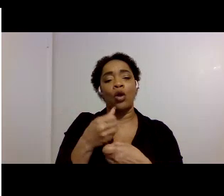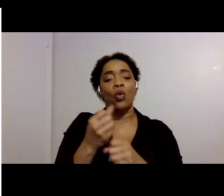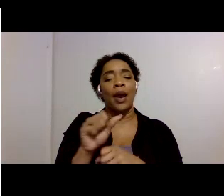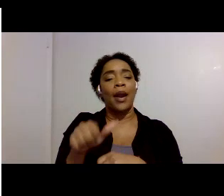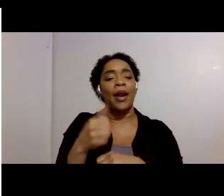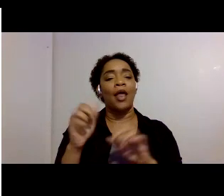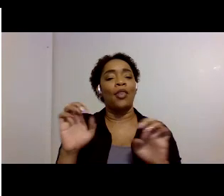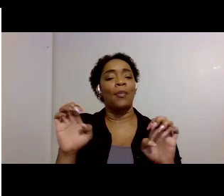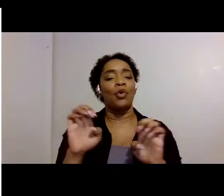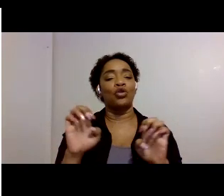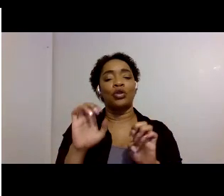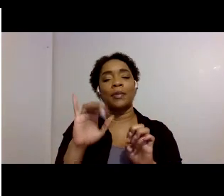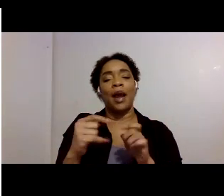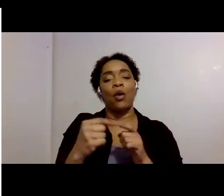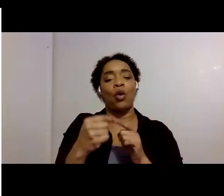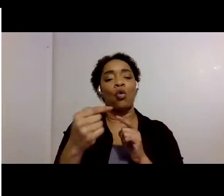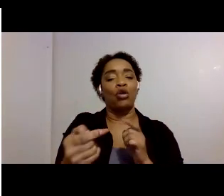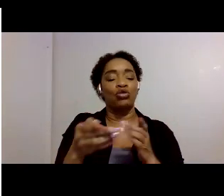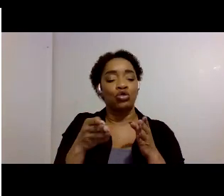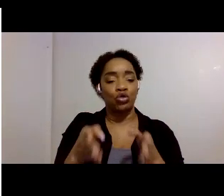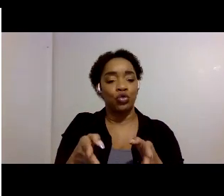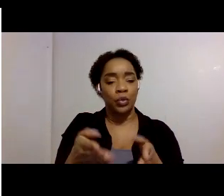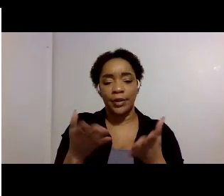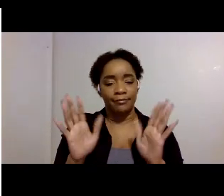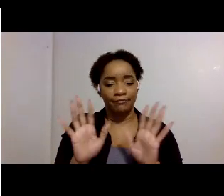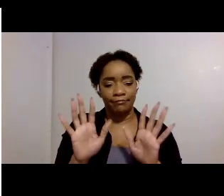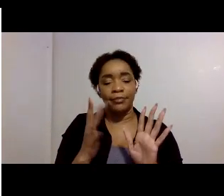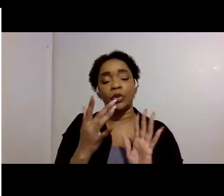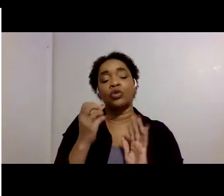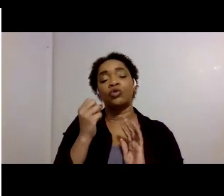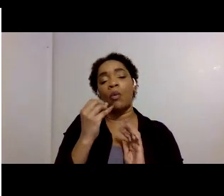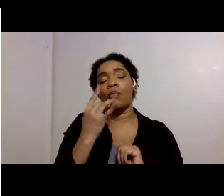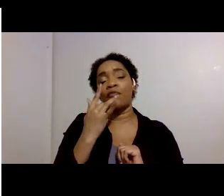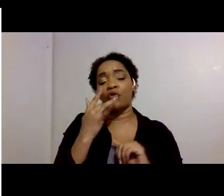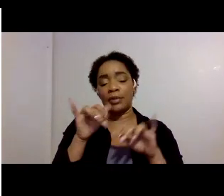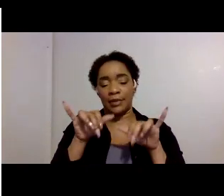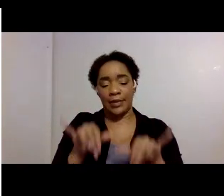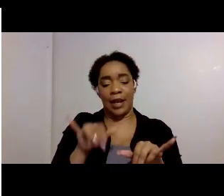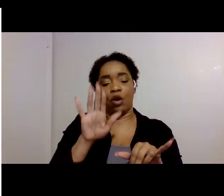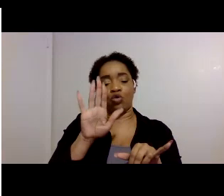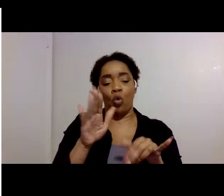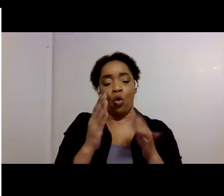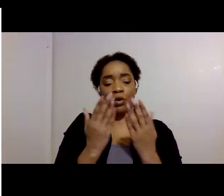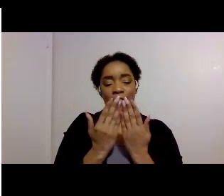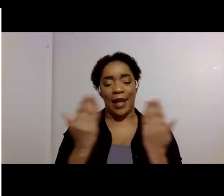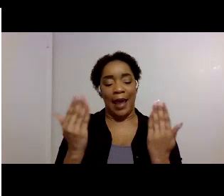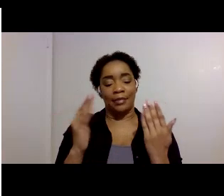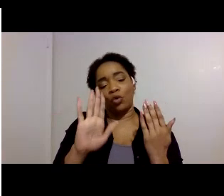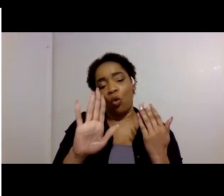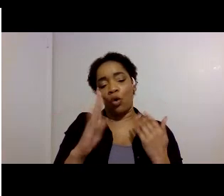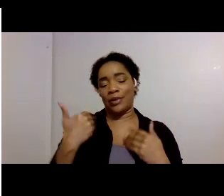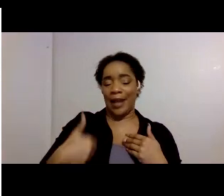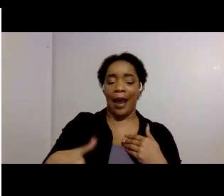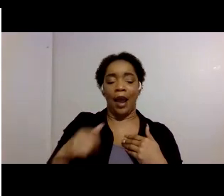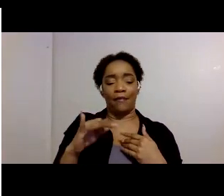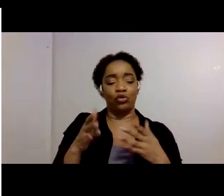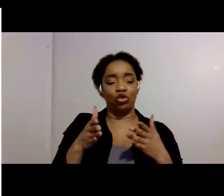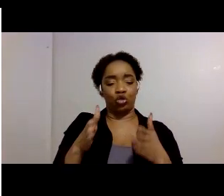by crossing the street, and then we have to deal with that. So if you can stay on the same side of the street, but at least two houses